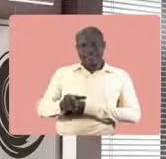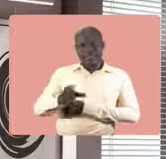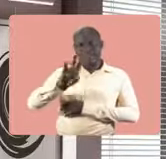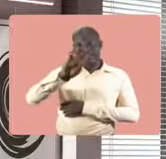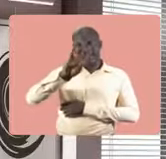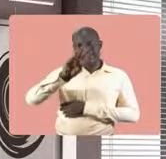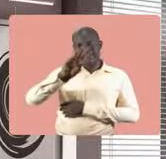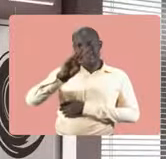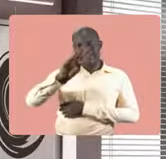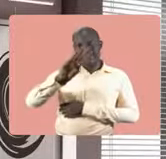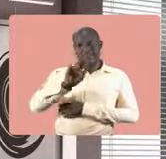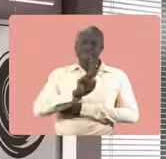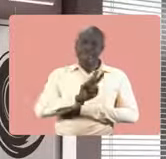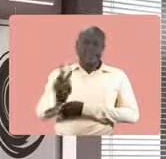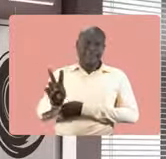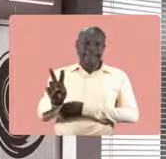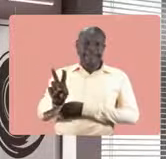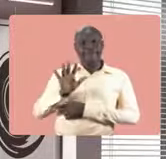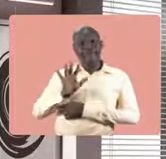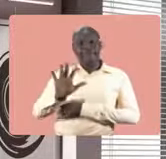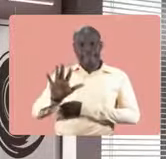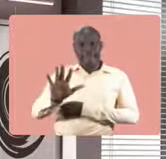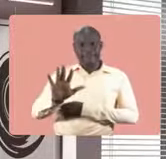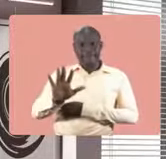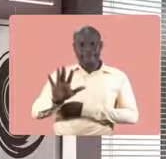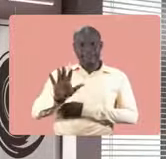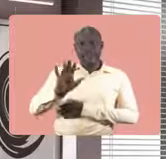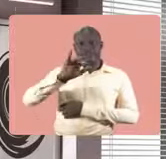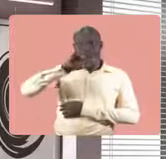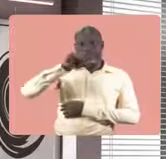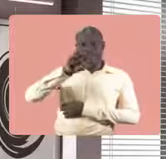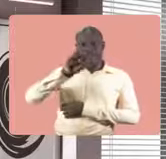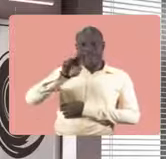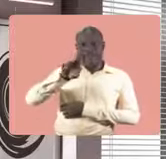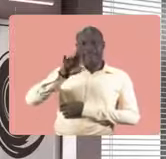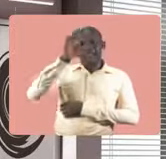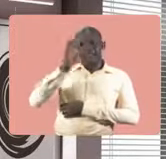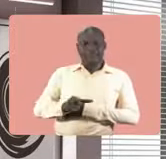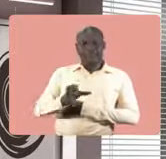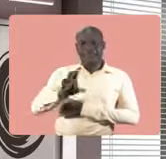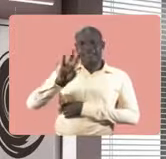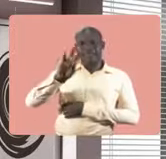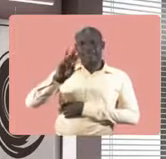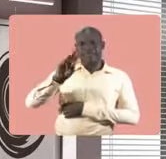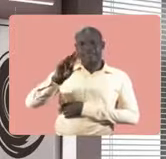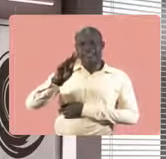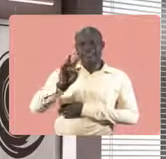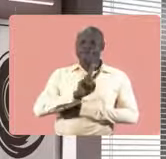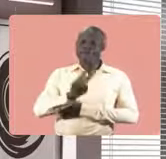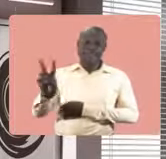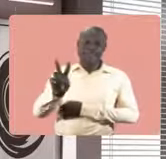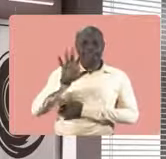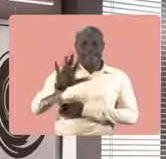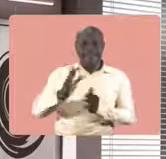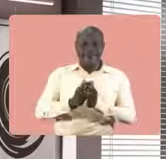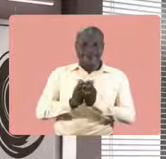minu eshe verse 5. Jeremiah 17 and verse 5. Enti so ukra